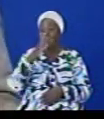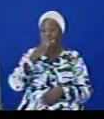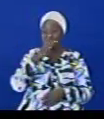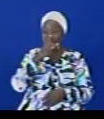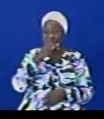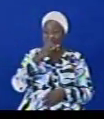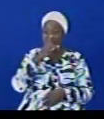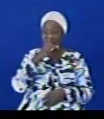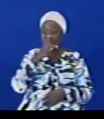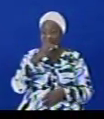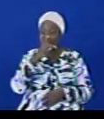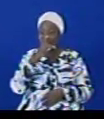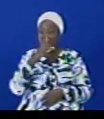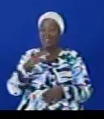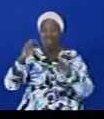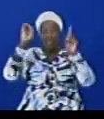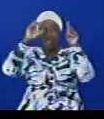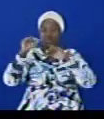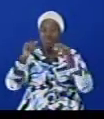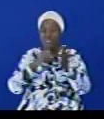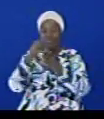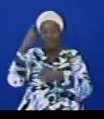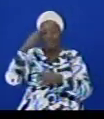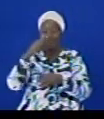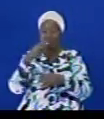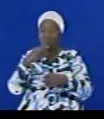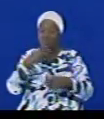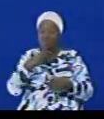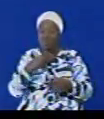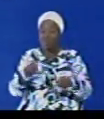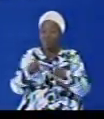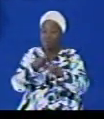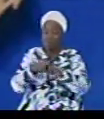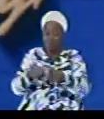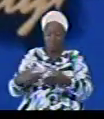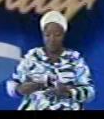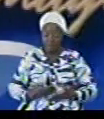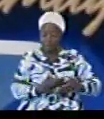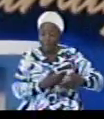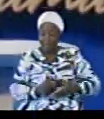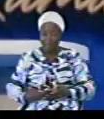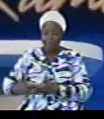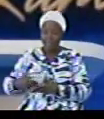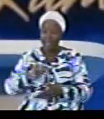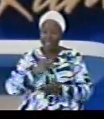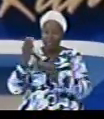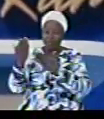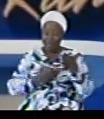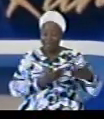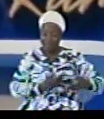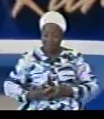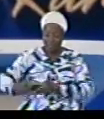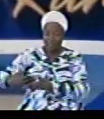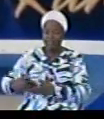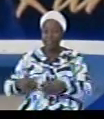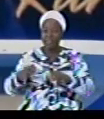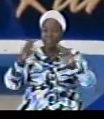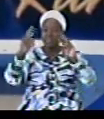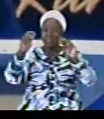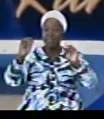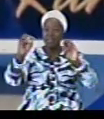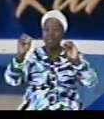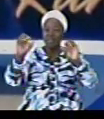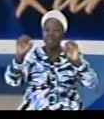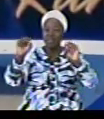even babies. And I bring baby Moses before you now, and I want you to